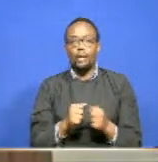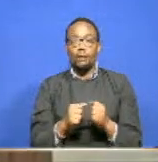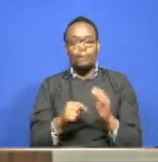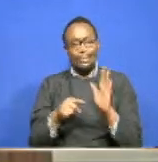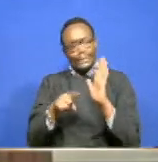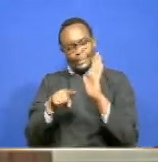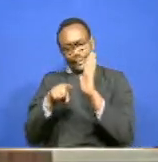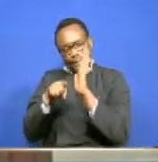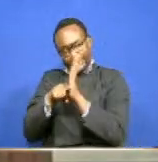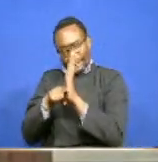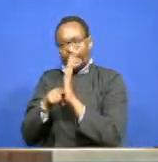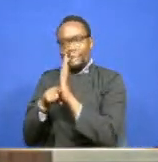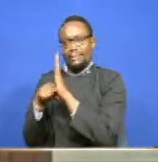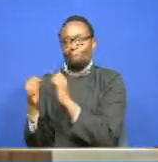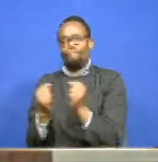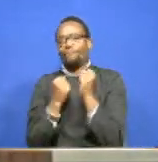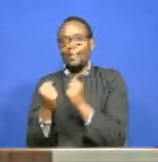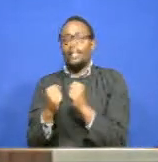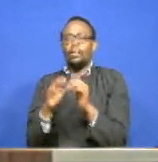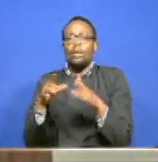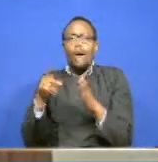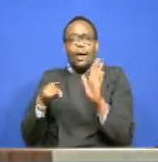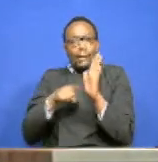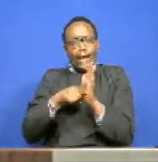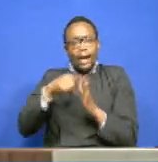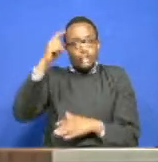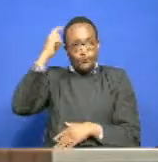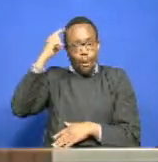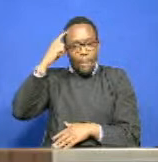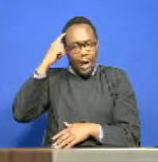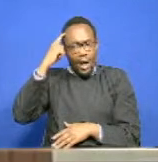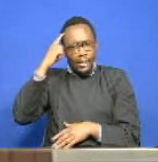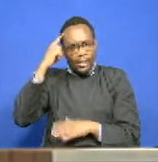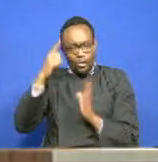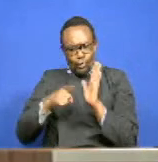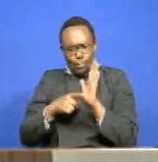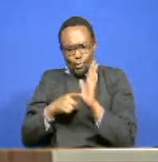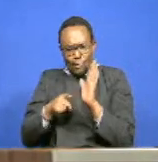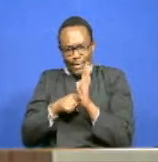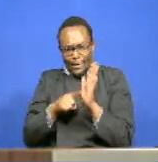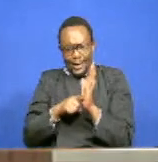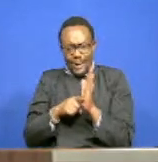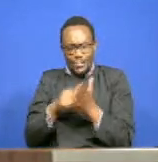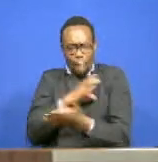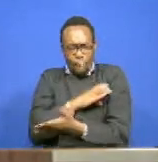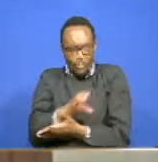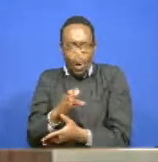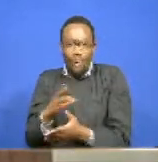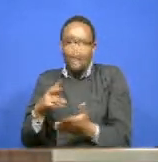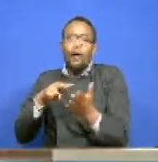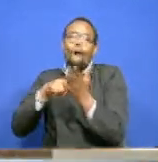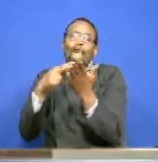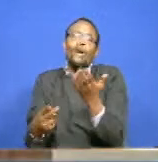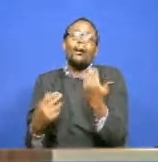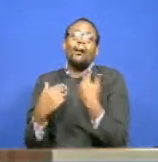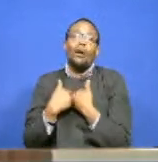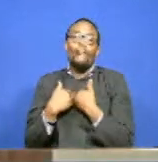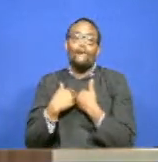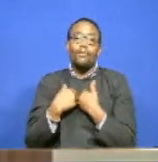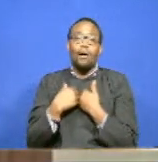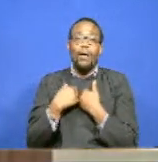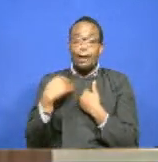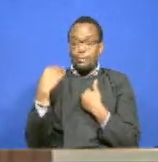energy or negative thinking produces negative energy, which results in failure. The third